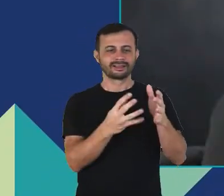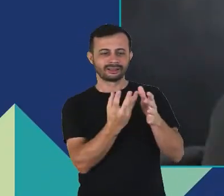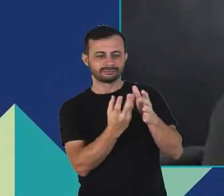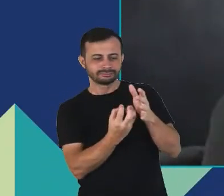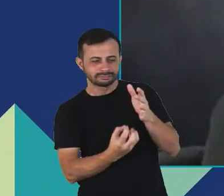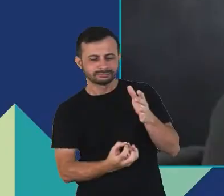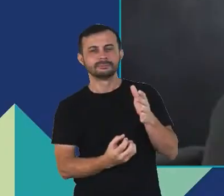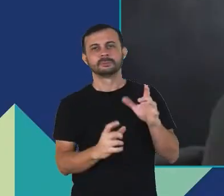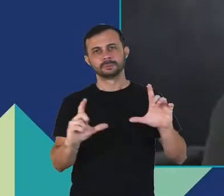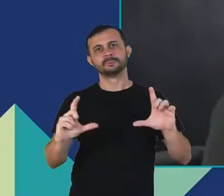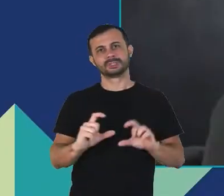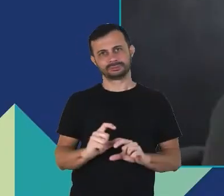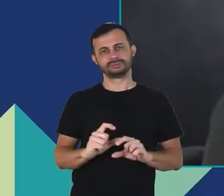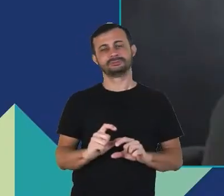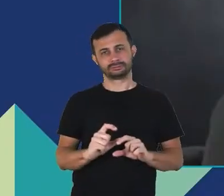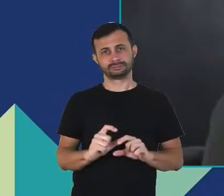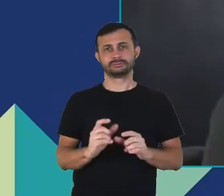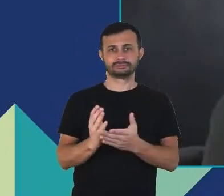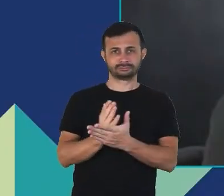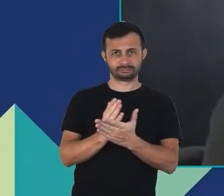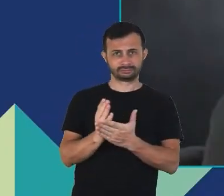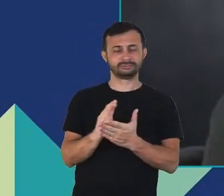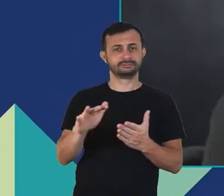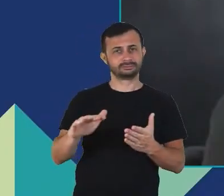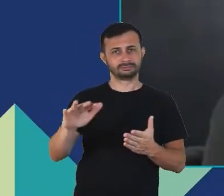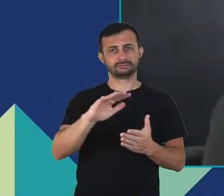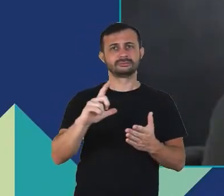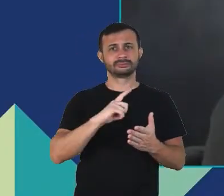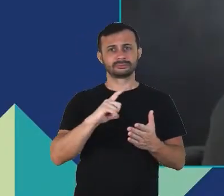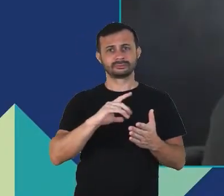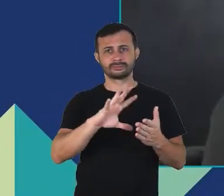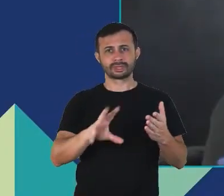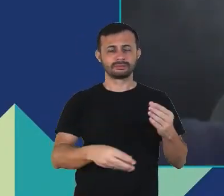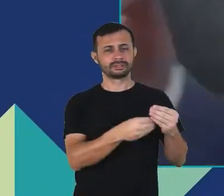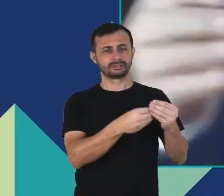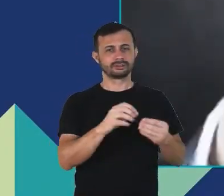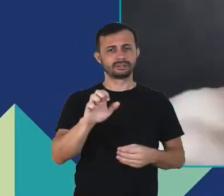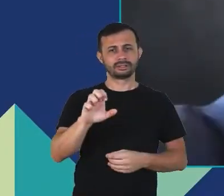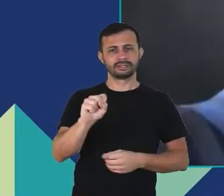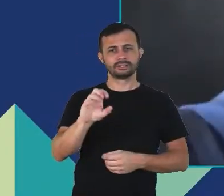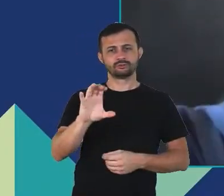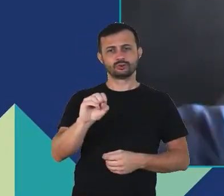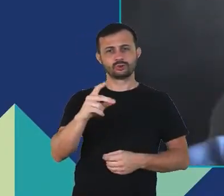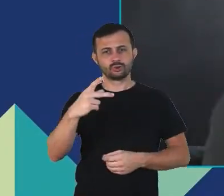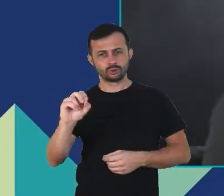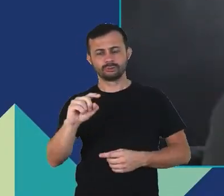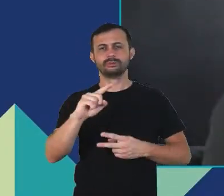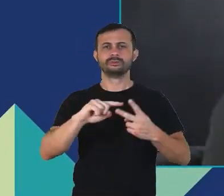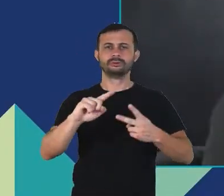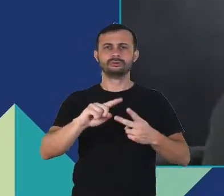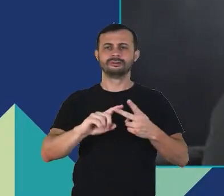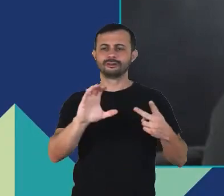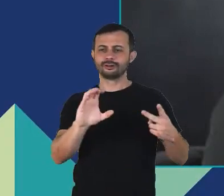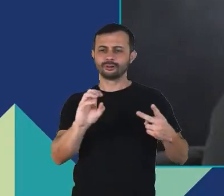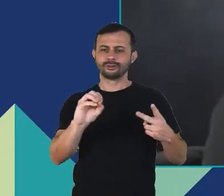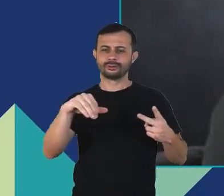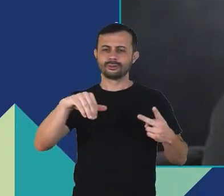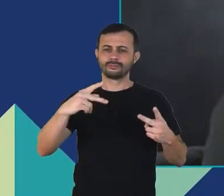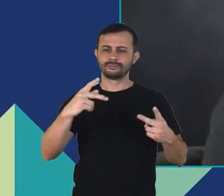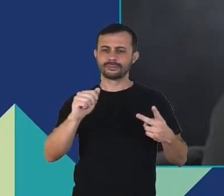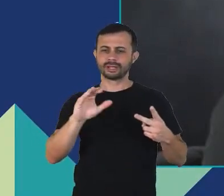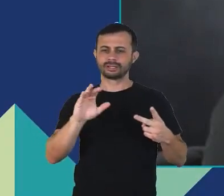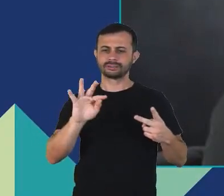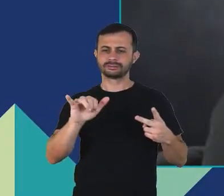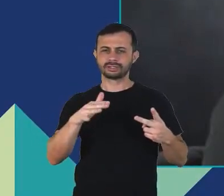your slopes, you're going to implement your compaction, and you want to shed as much water away from you. But